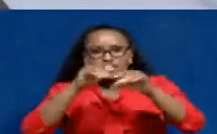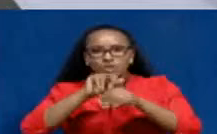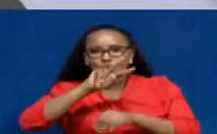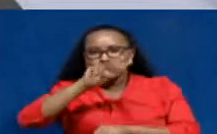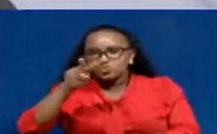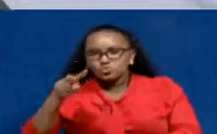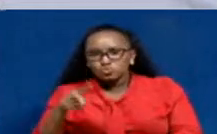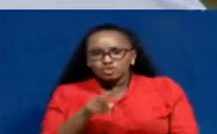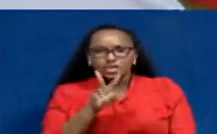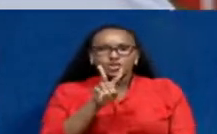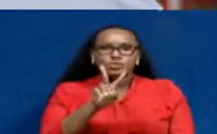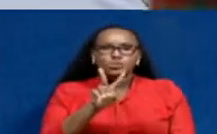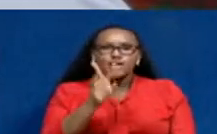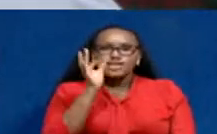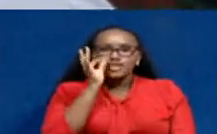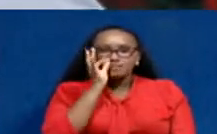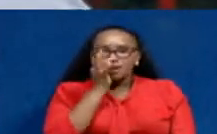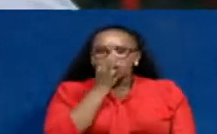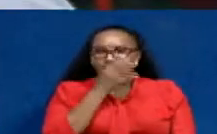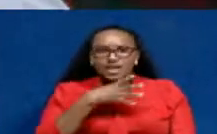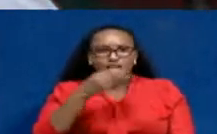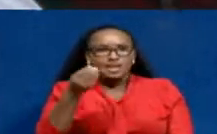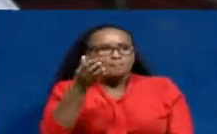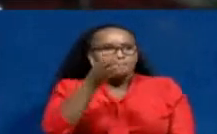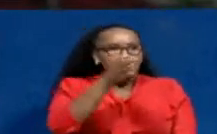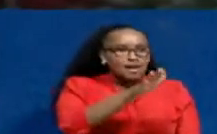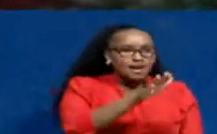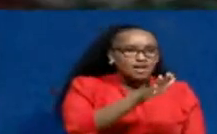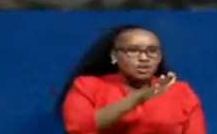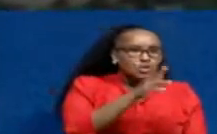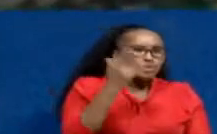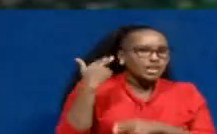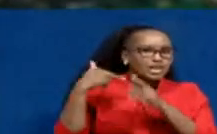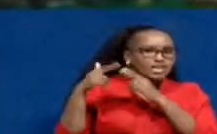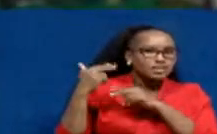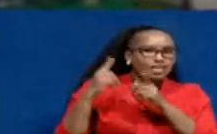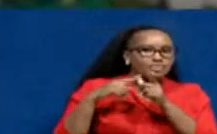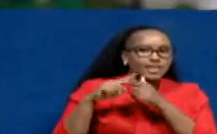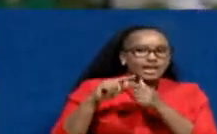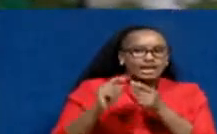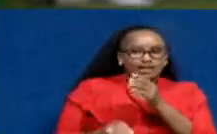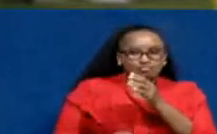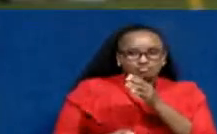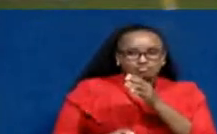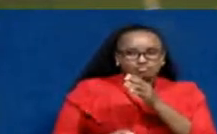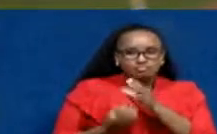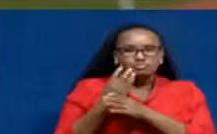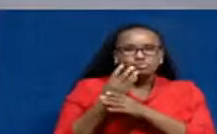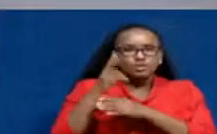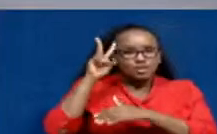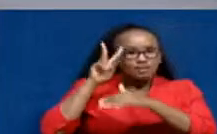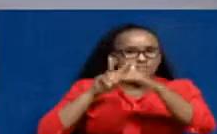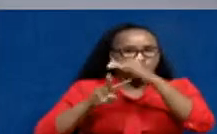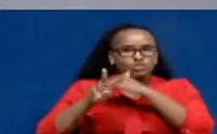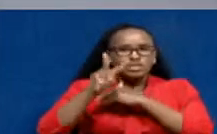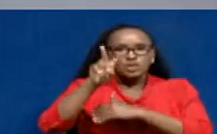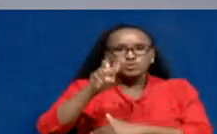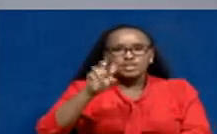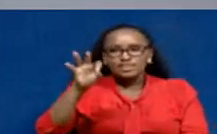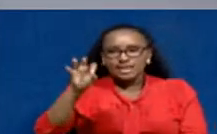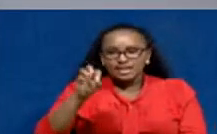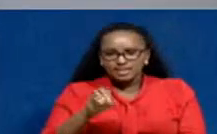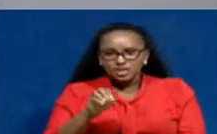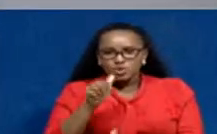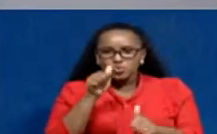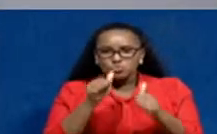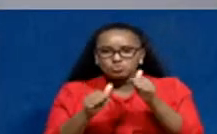2002, he went back to this original blueprint and upgraded it to the Vision 2030